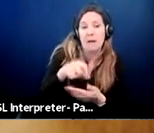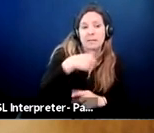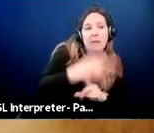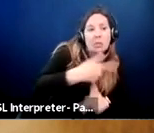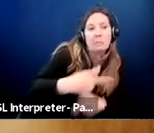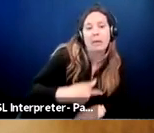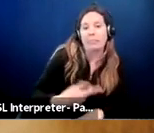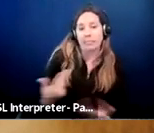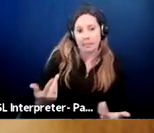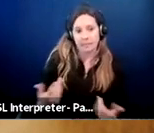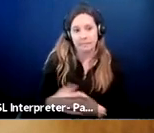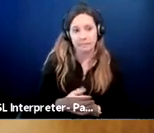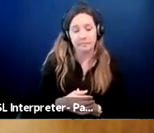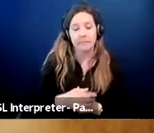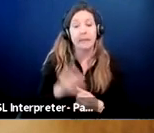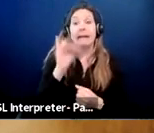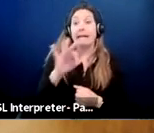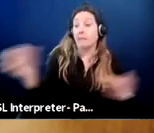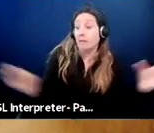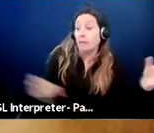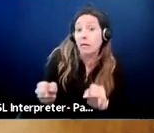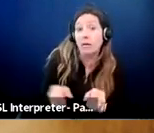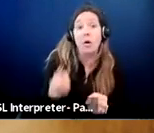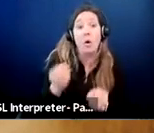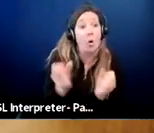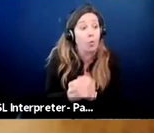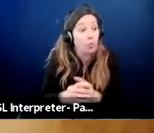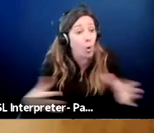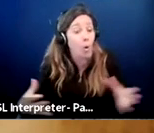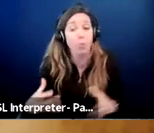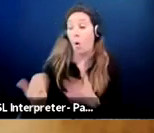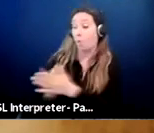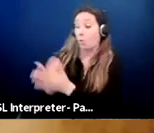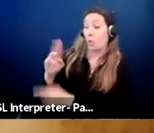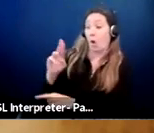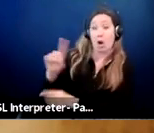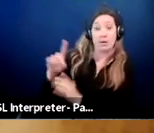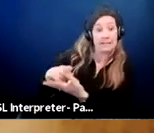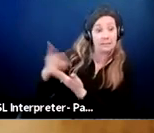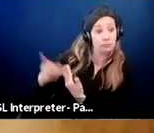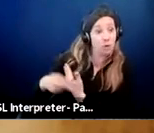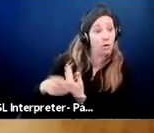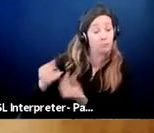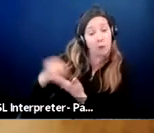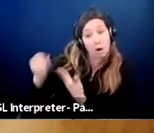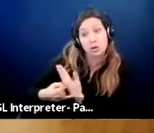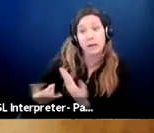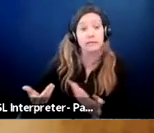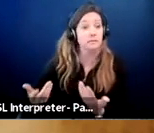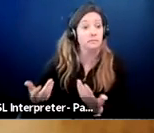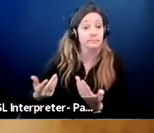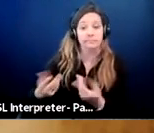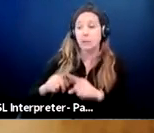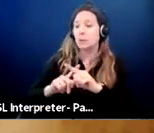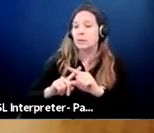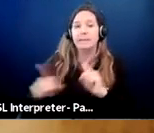grant for those changes, whether it's a different type of hire, it's a different type of R&D project or a marketing activity. Depending on the industry, there's a variety of programs.